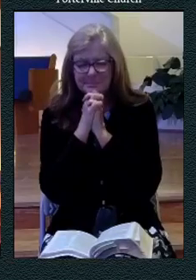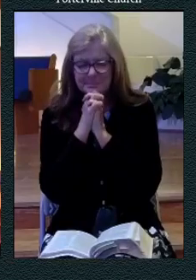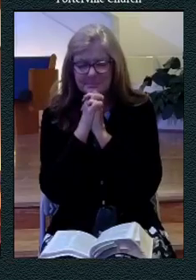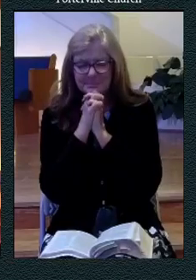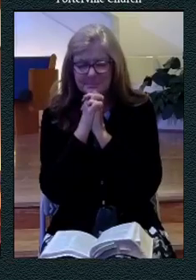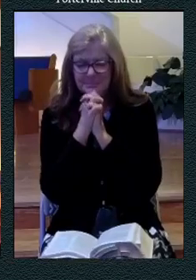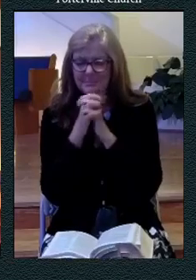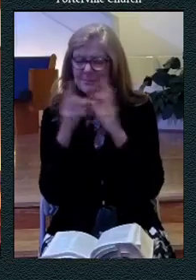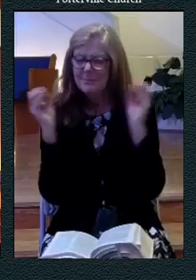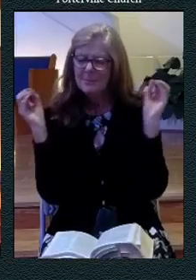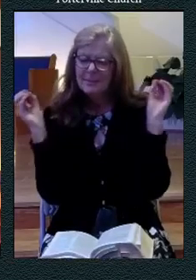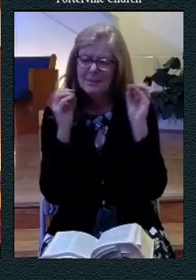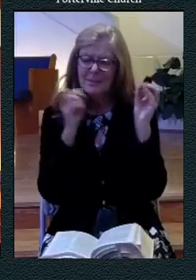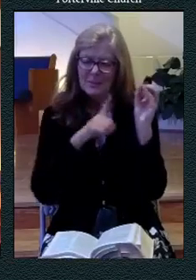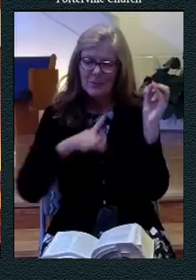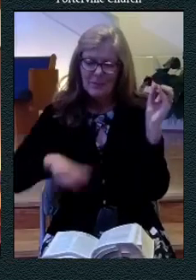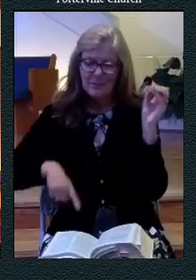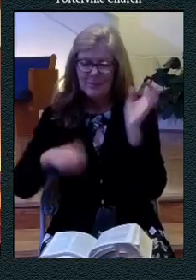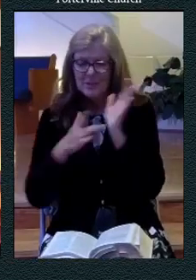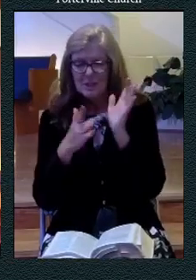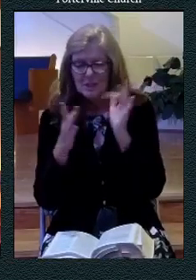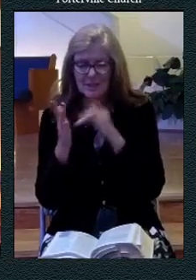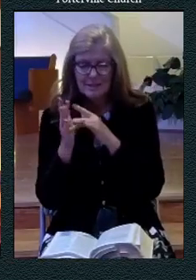Oh, Lord Jesus,